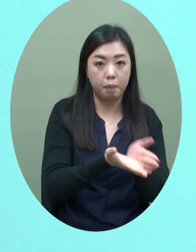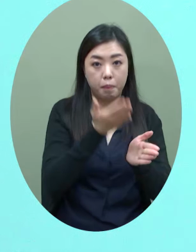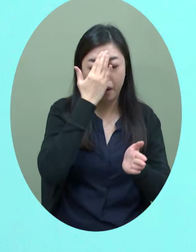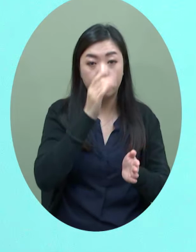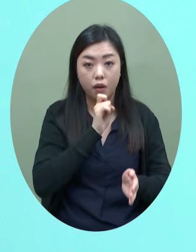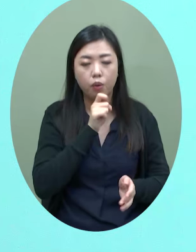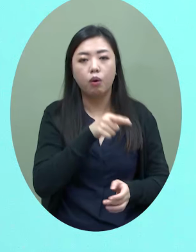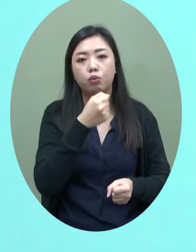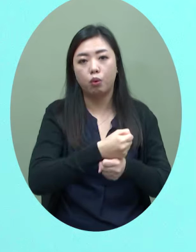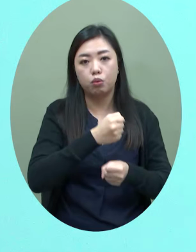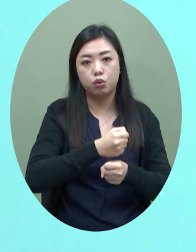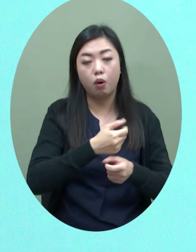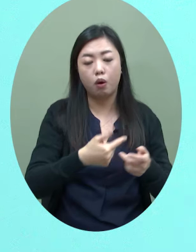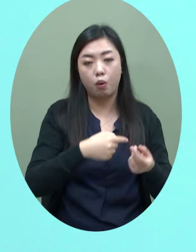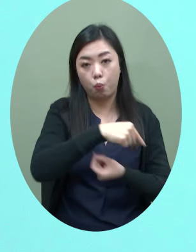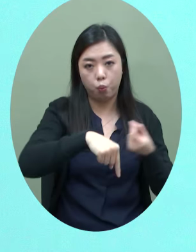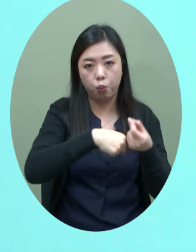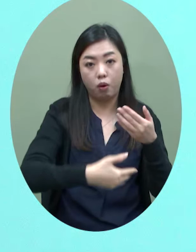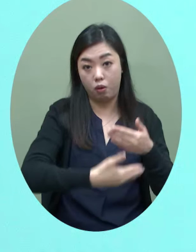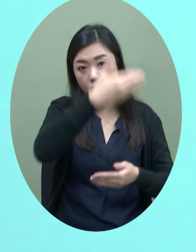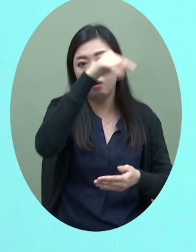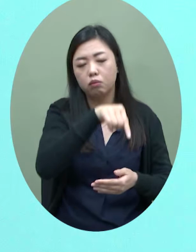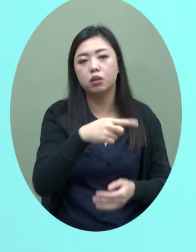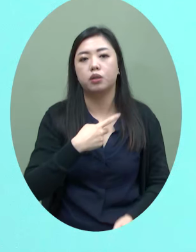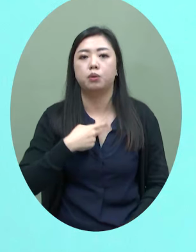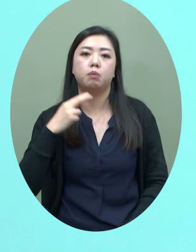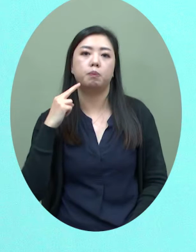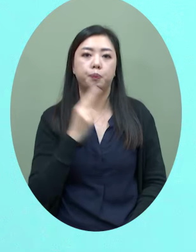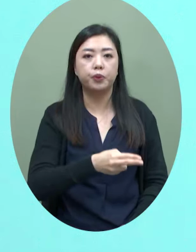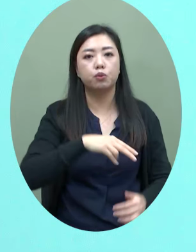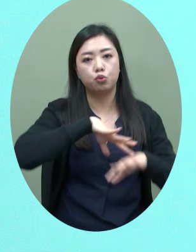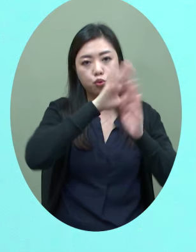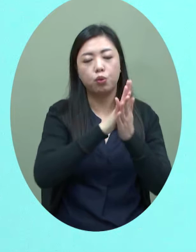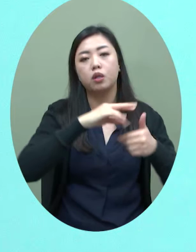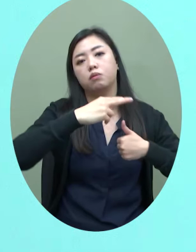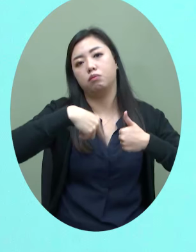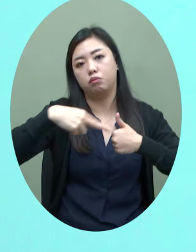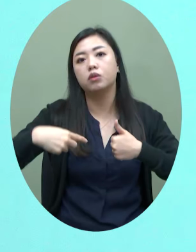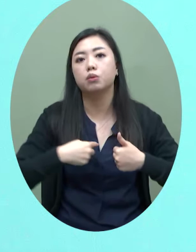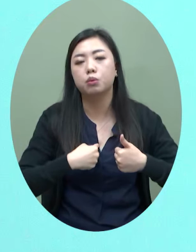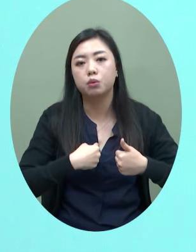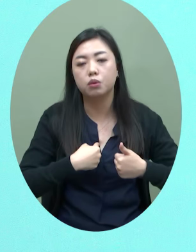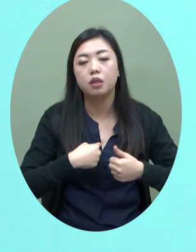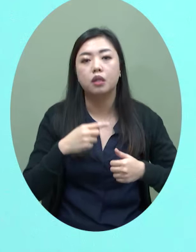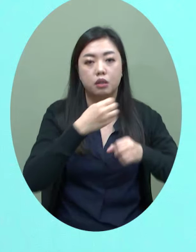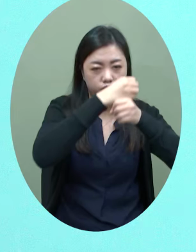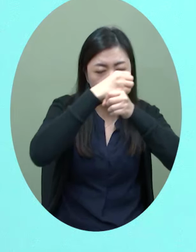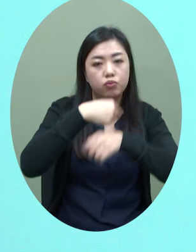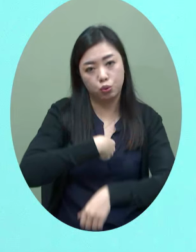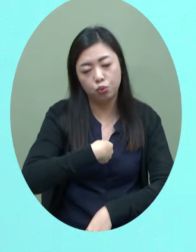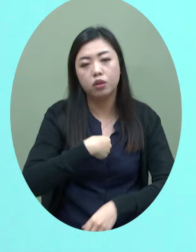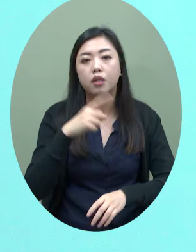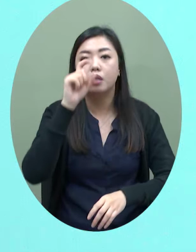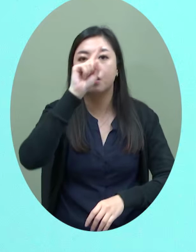compulsory testing notice. In other words, staff and visitors to that particular workplace, and in this case, the